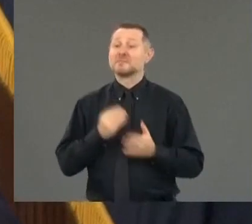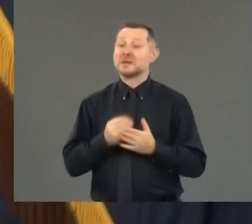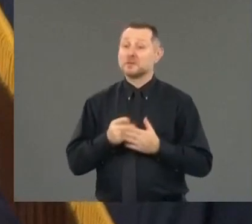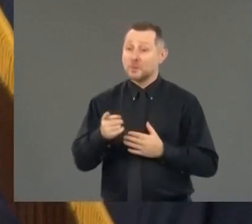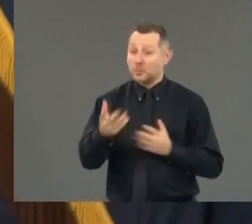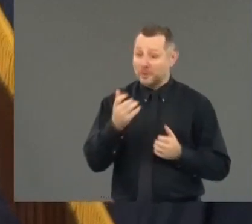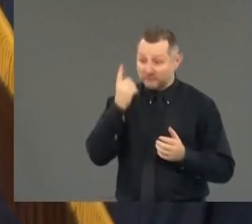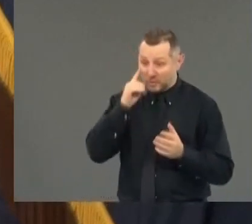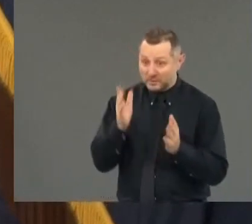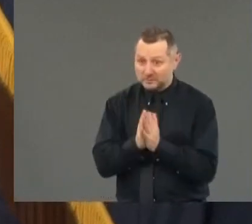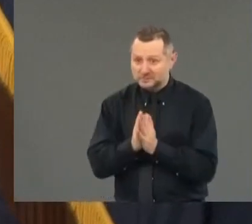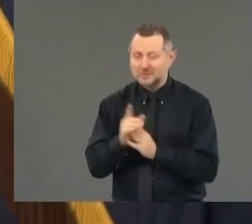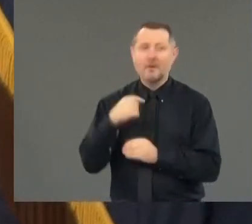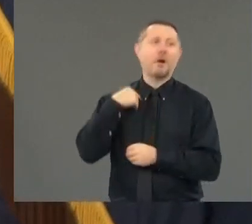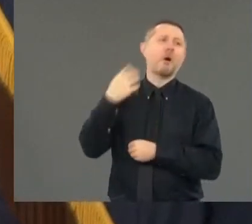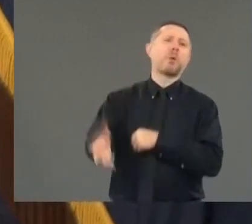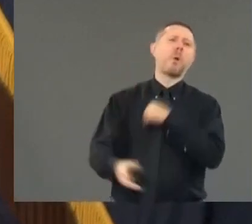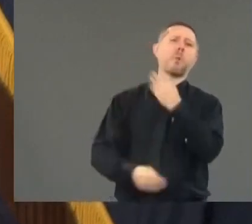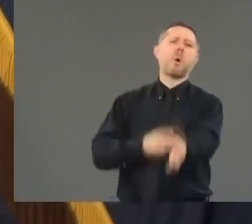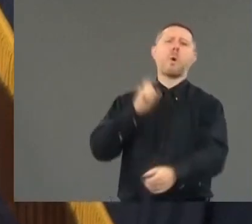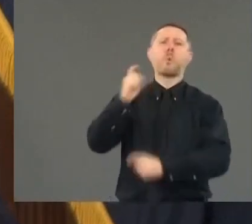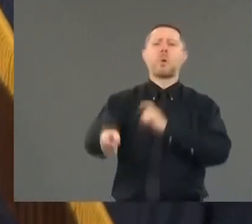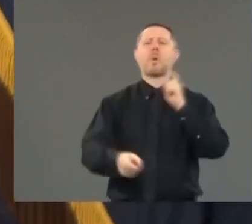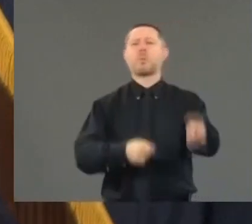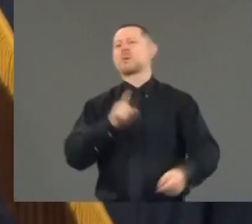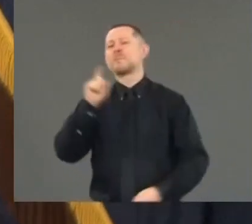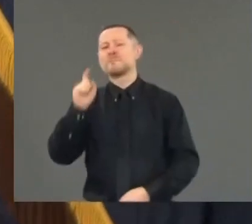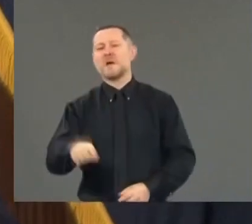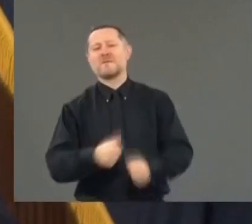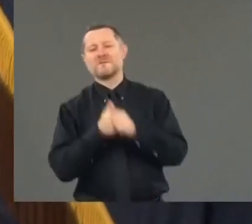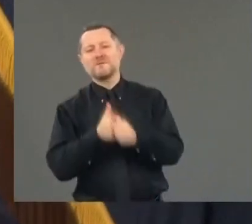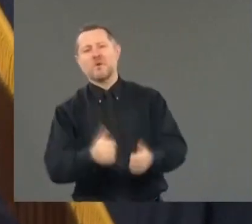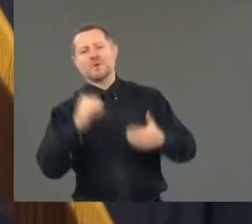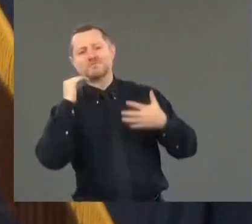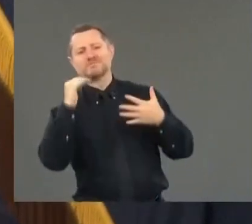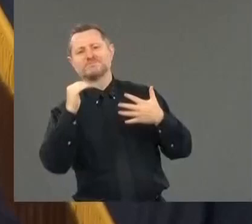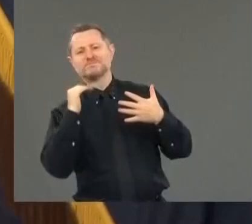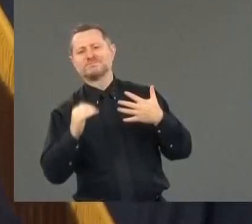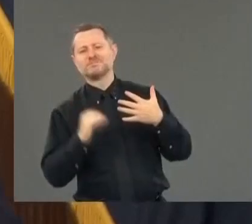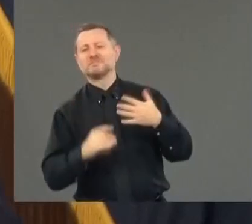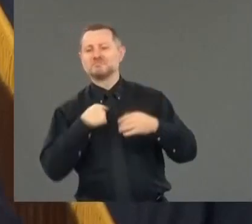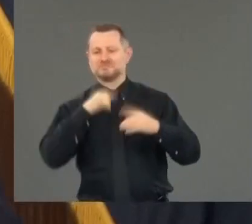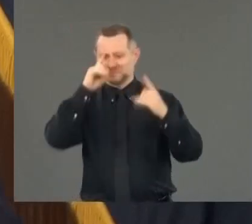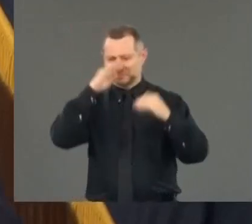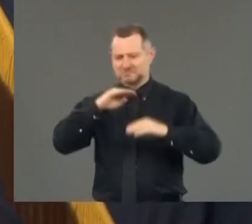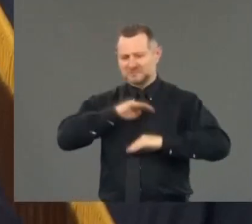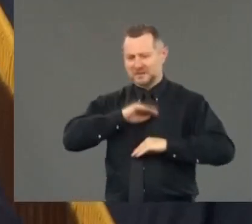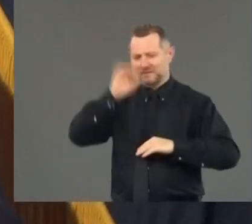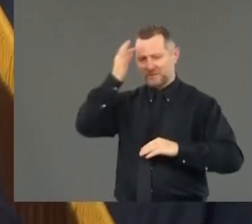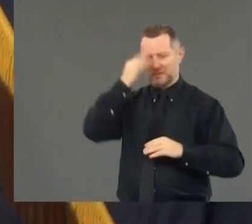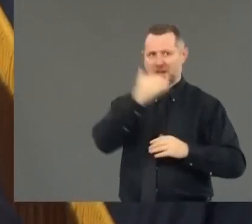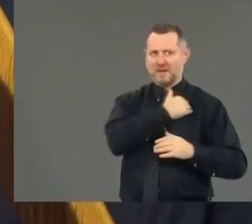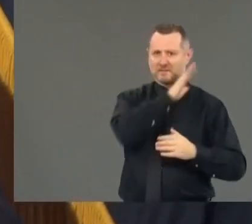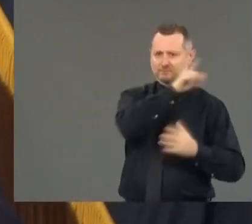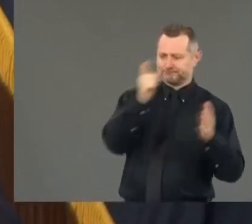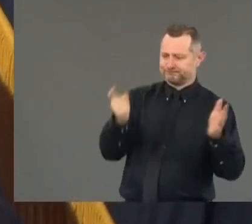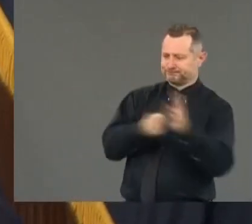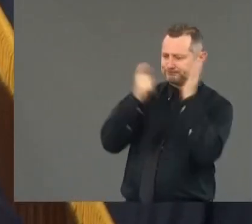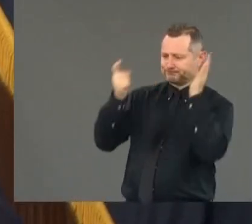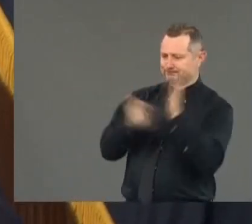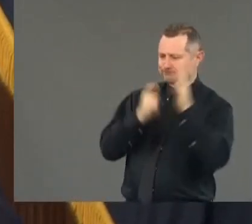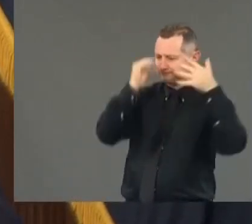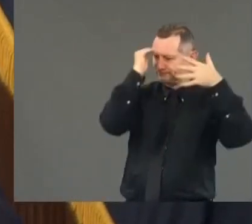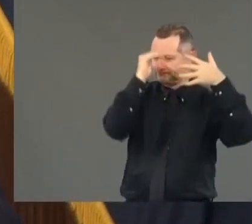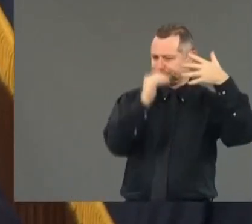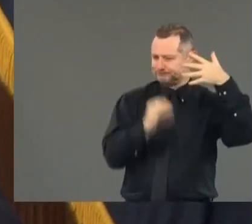funding. They have to meet certain criteria. The federal government has a whole list of criterion that have to be